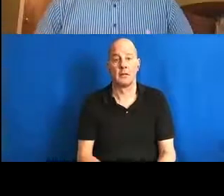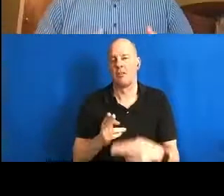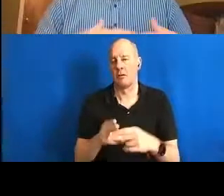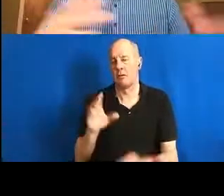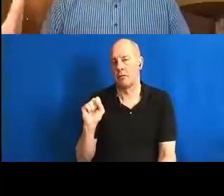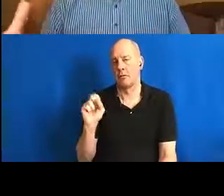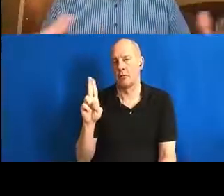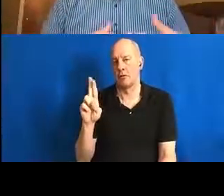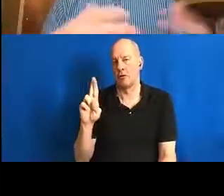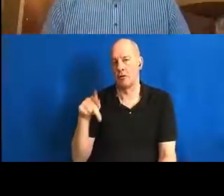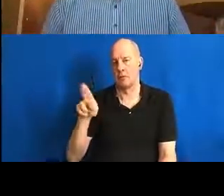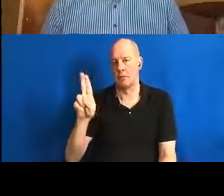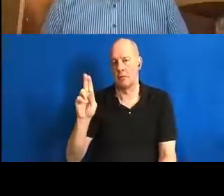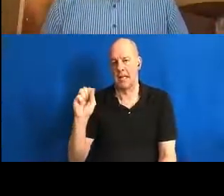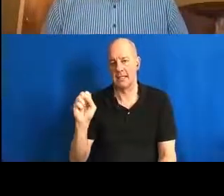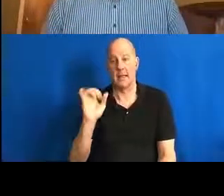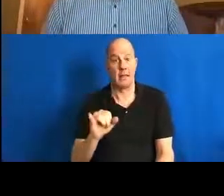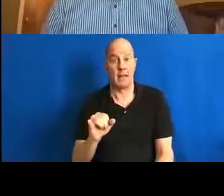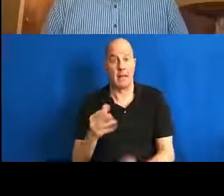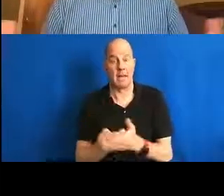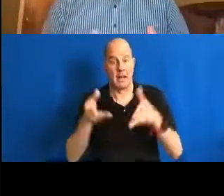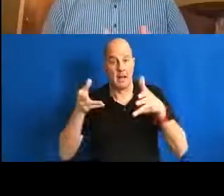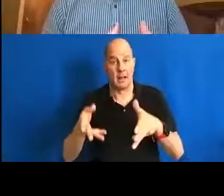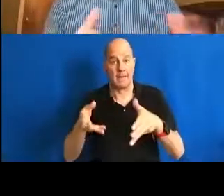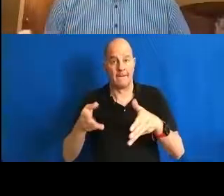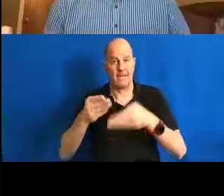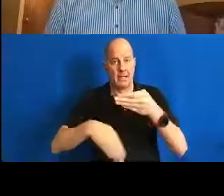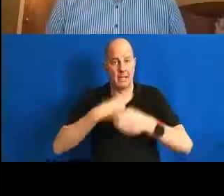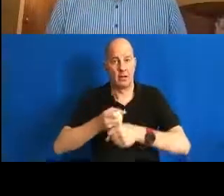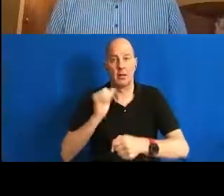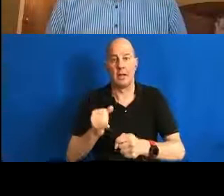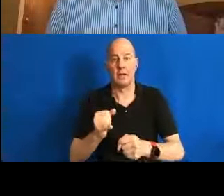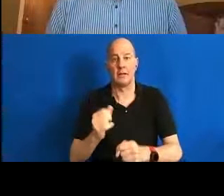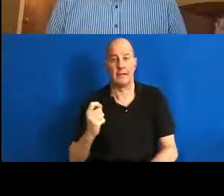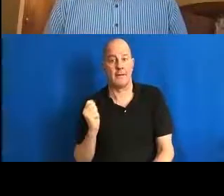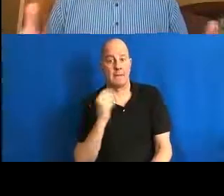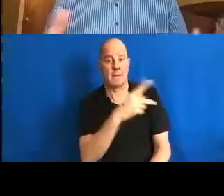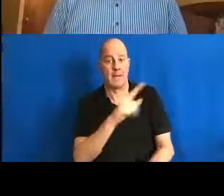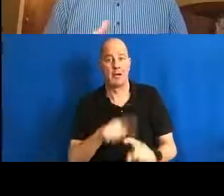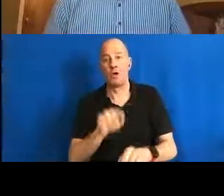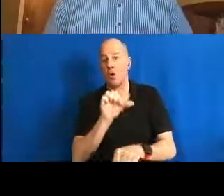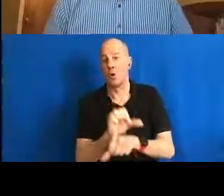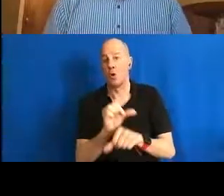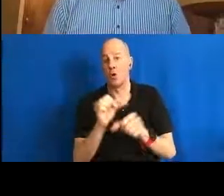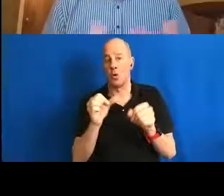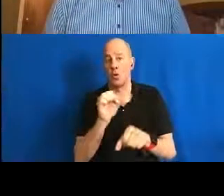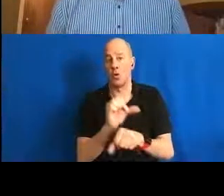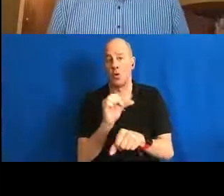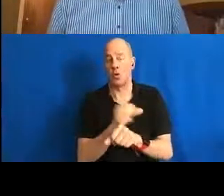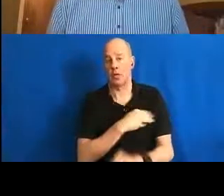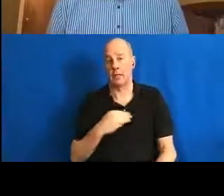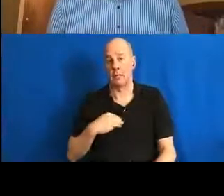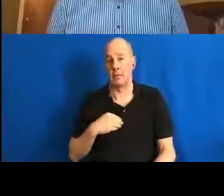that the surplus, that leftover money at the end of a year, is given back to the worker members in proportion to their